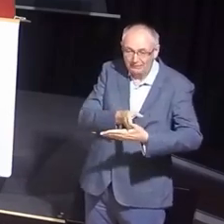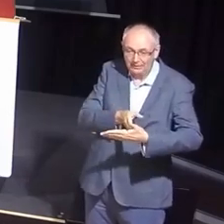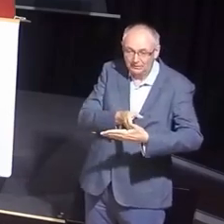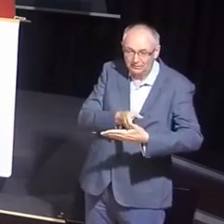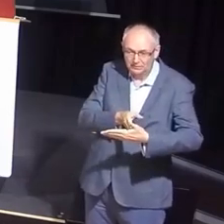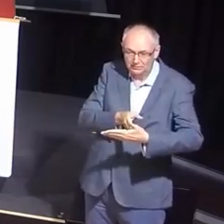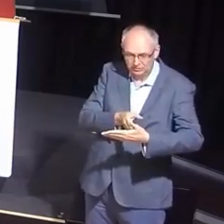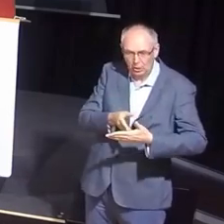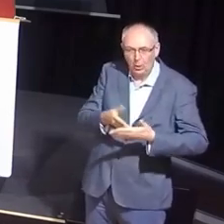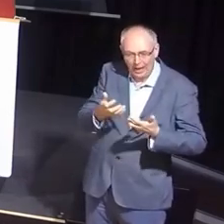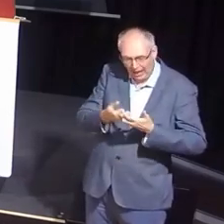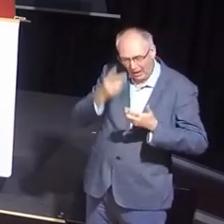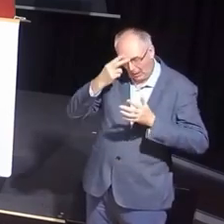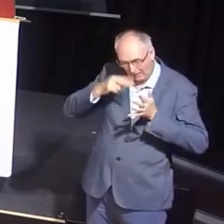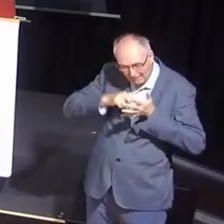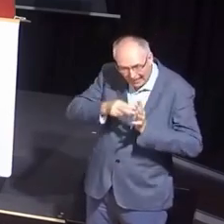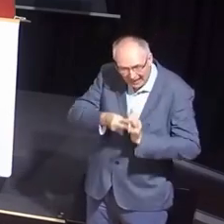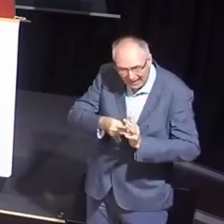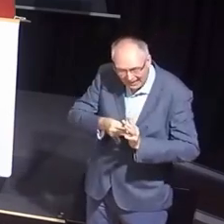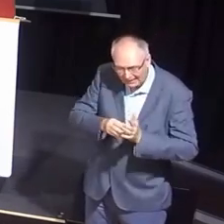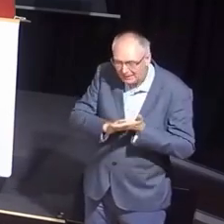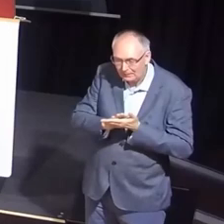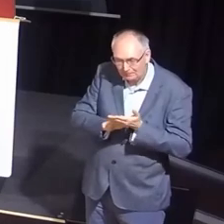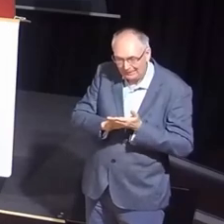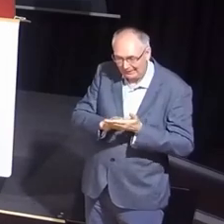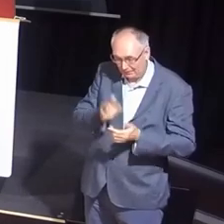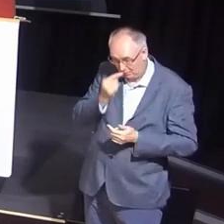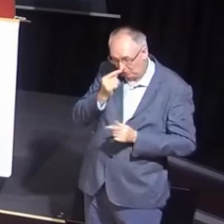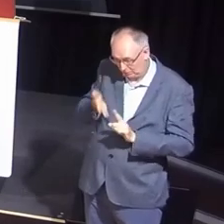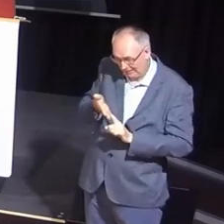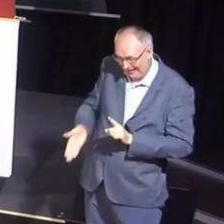approach and understand who we might be excluding in that